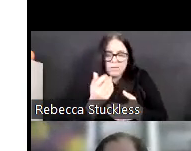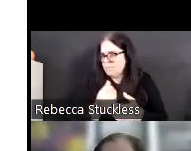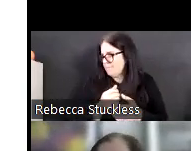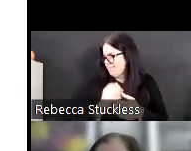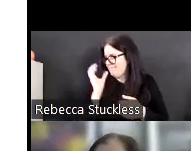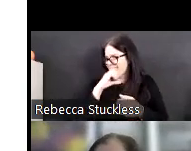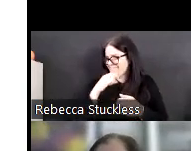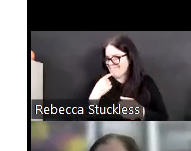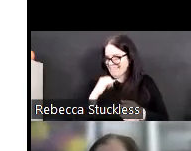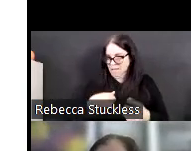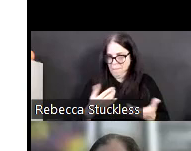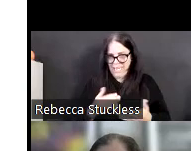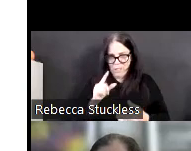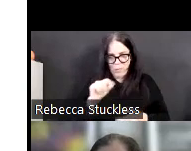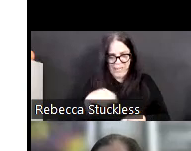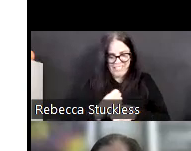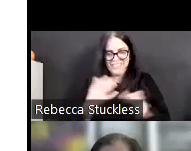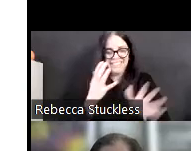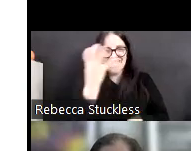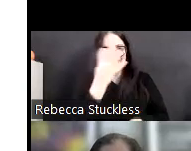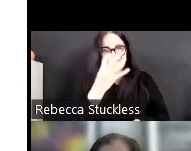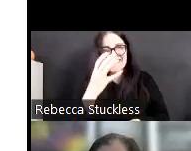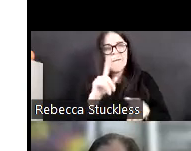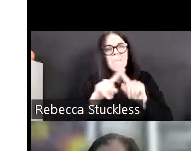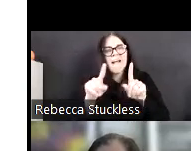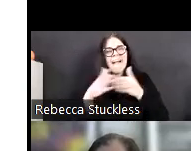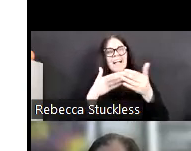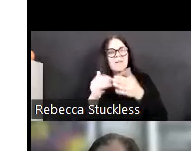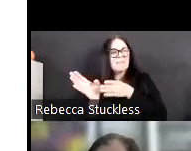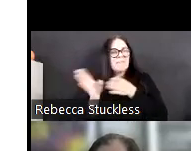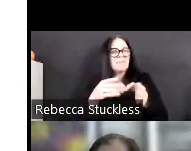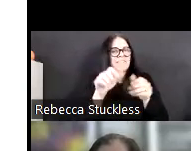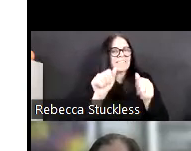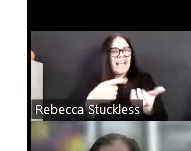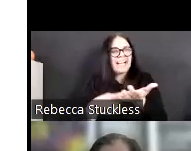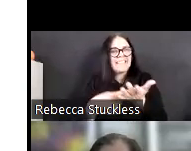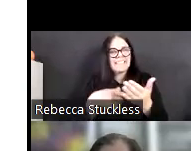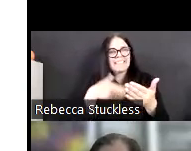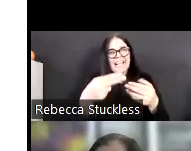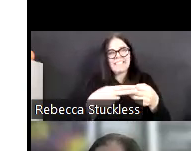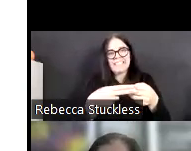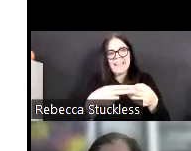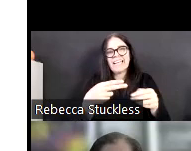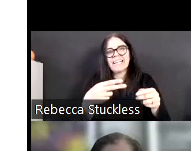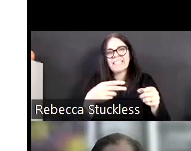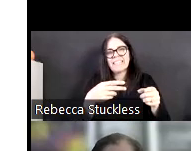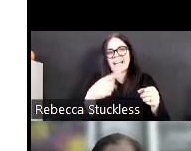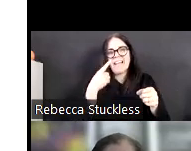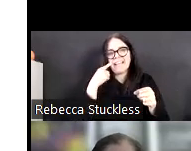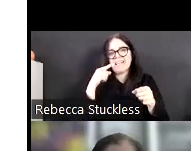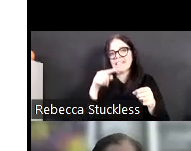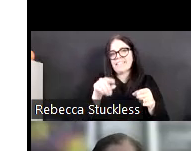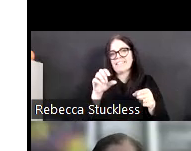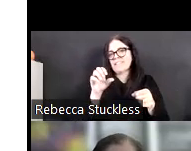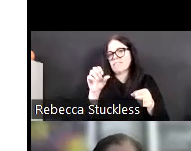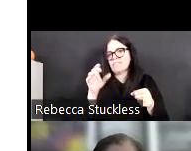say. But anyway, if we can move into the couple of slides, and I think Summer, whoever is